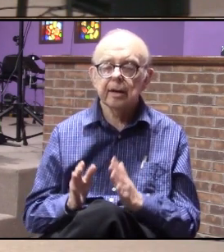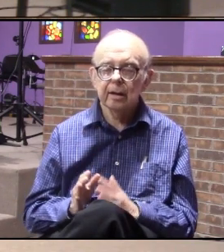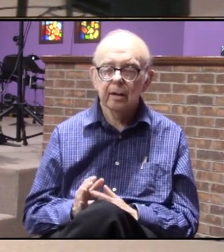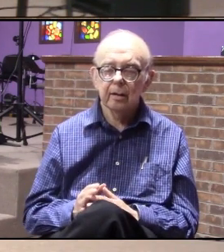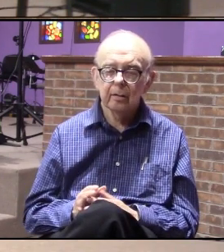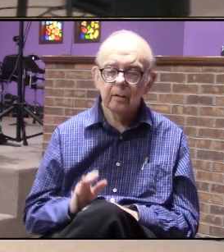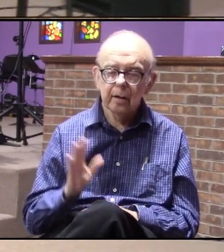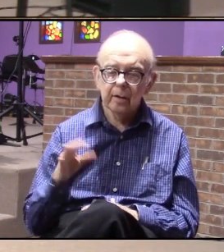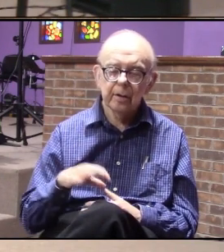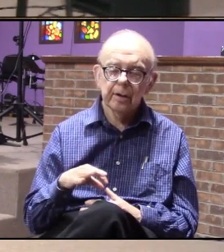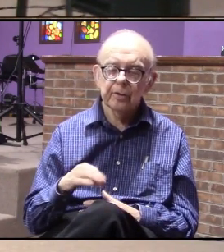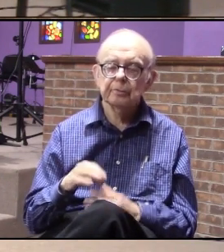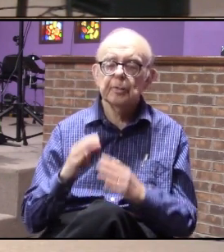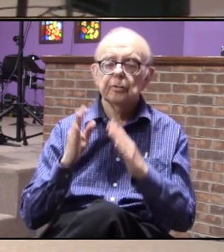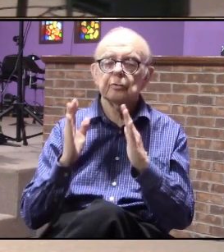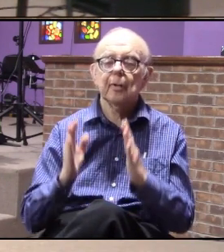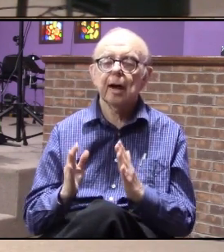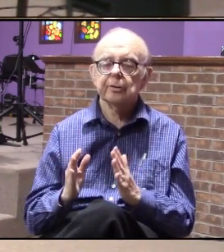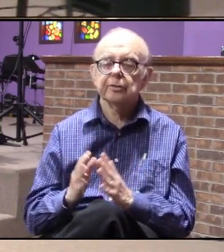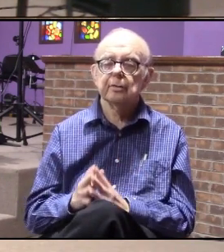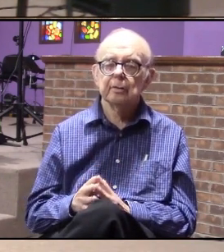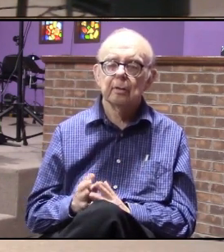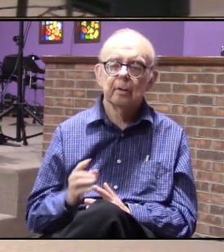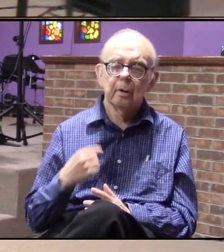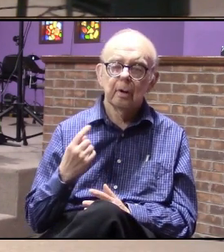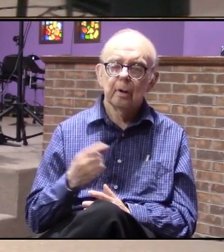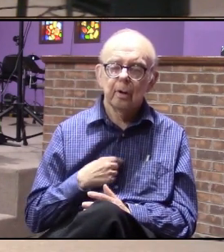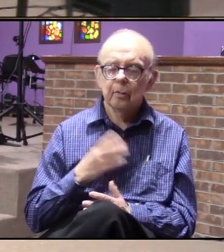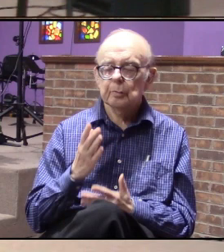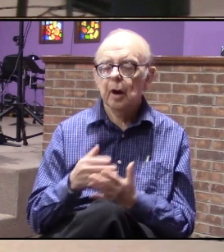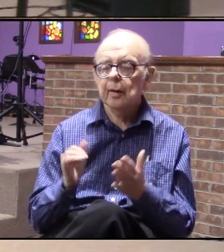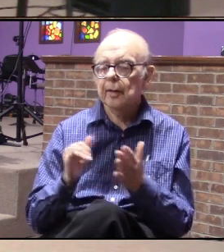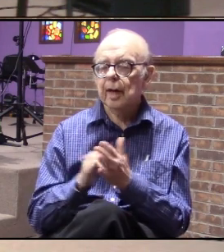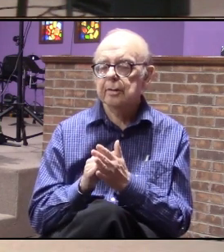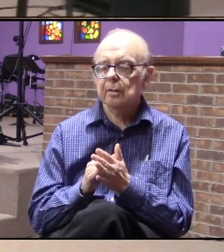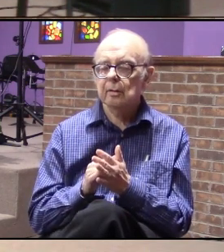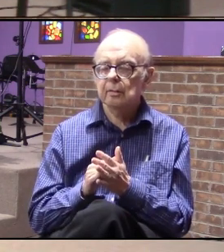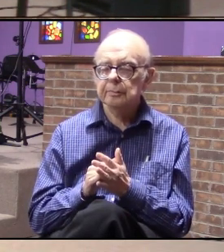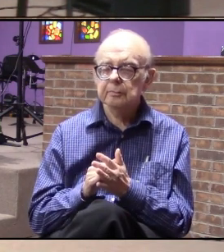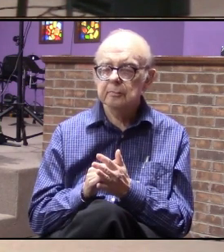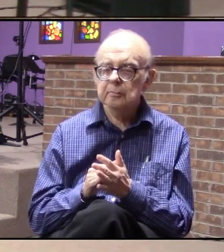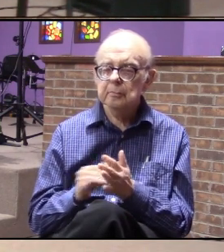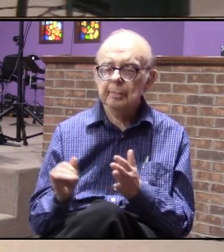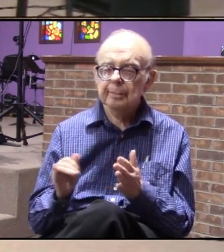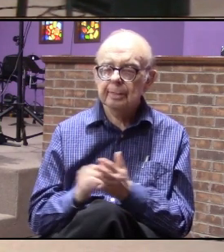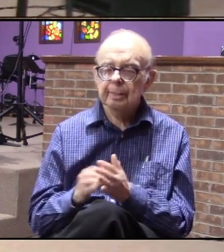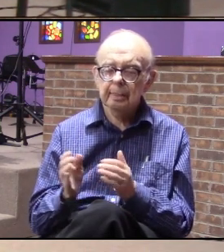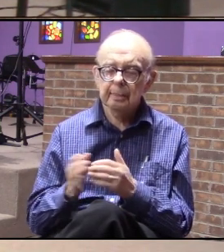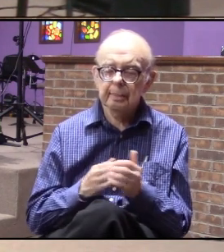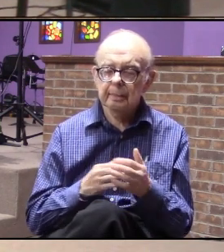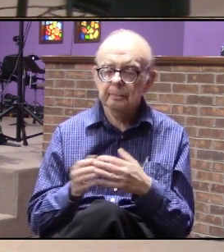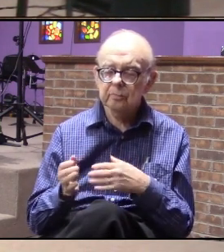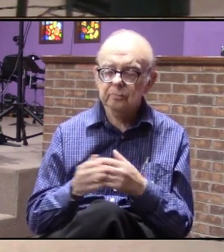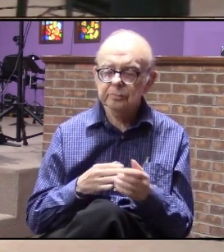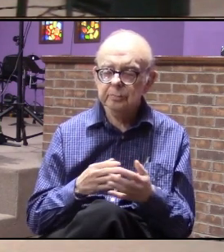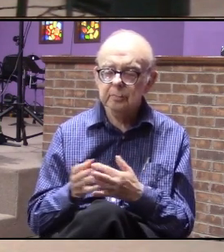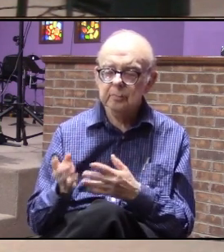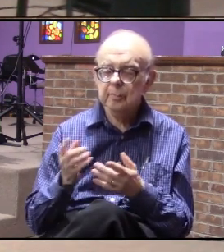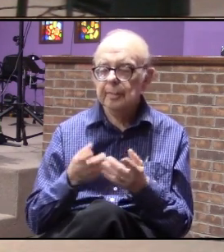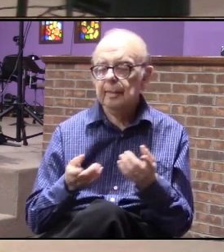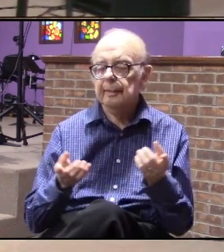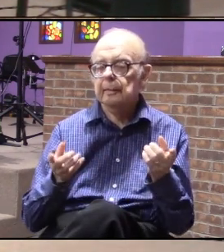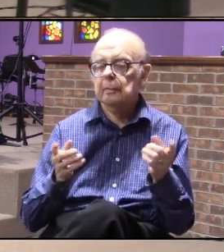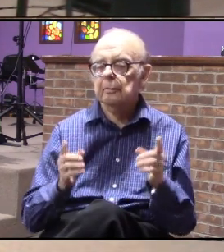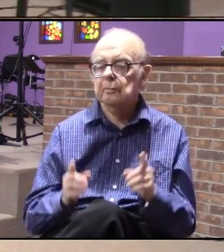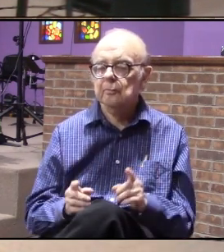his spiritual house that we're all part of. That no matter what